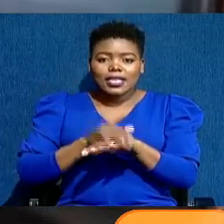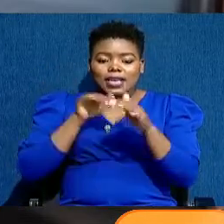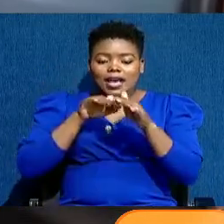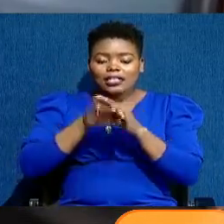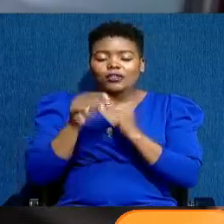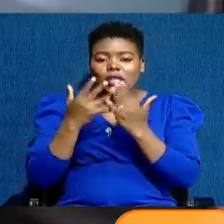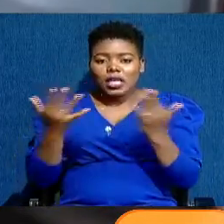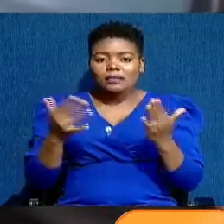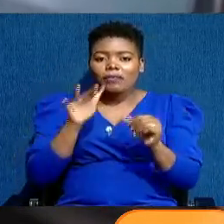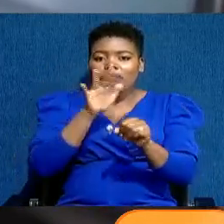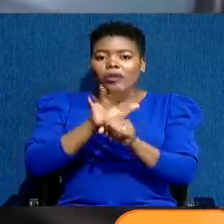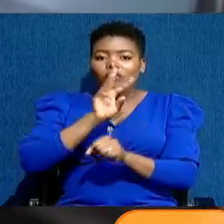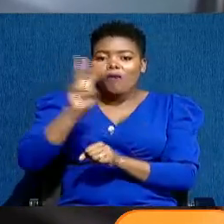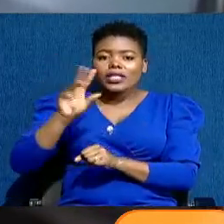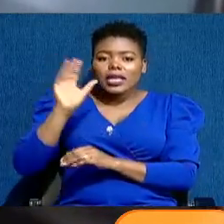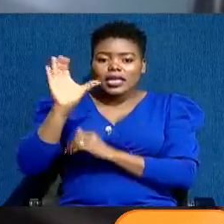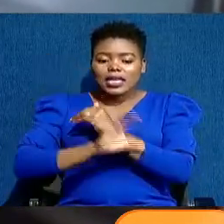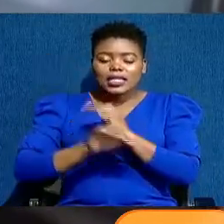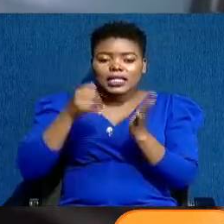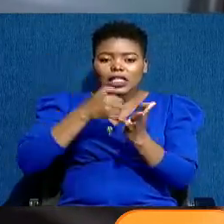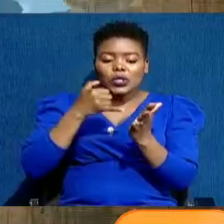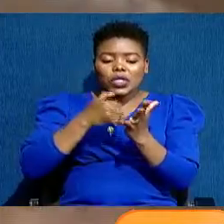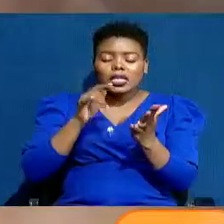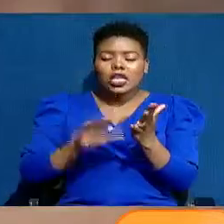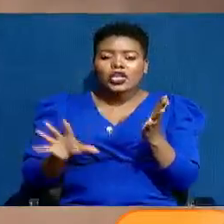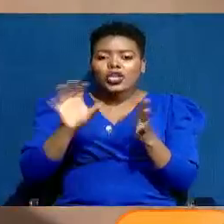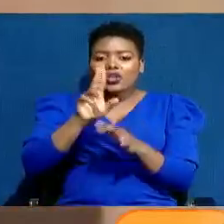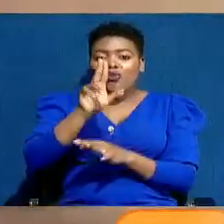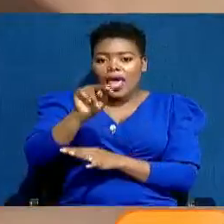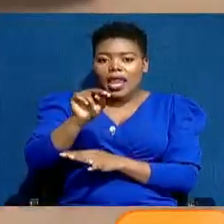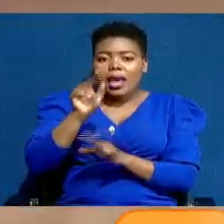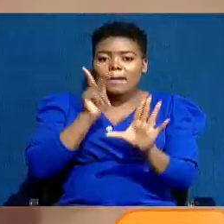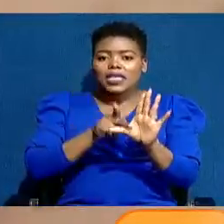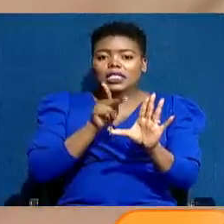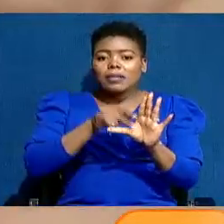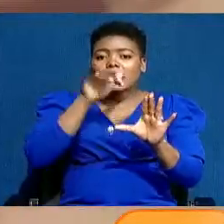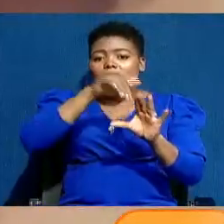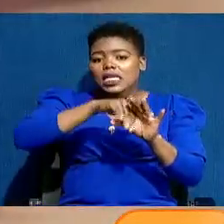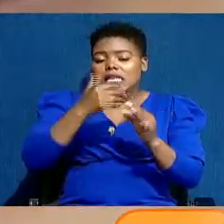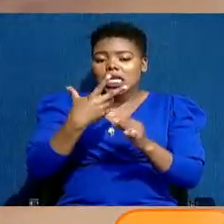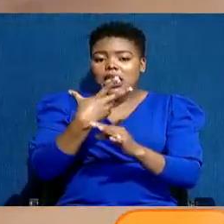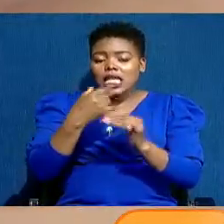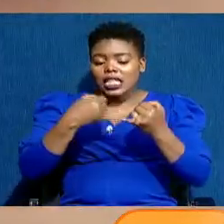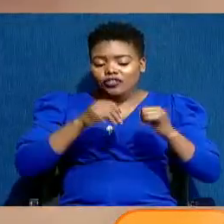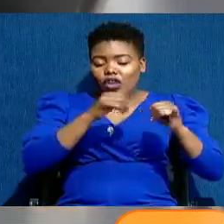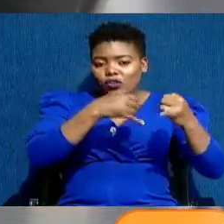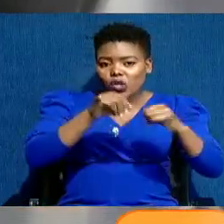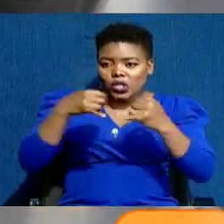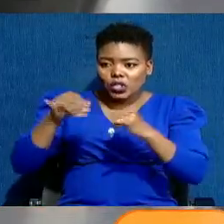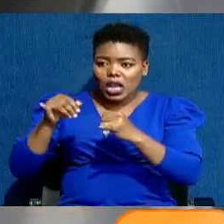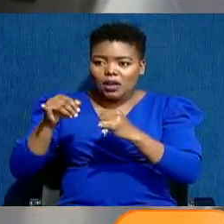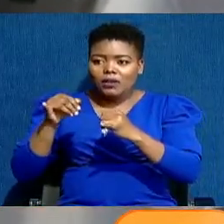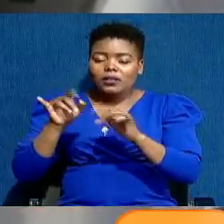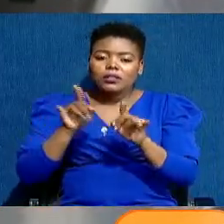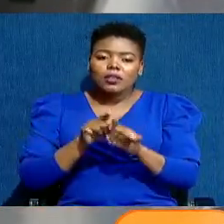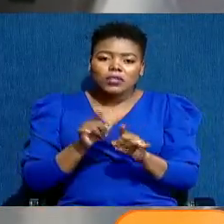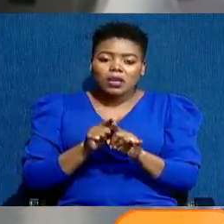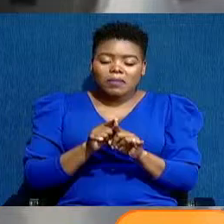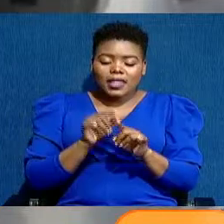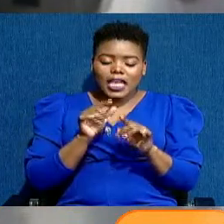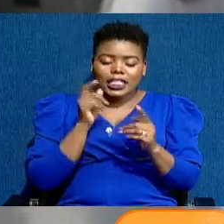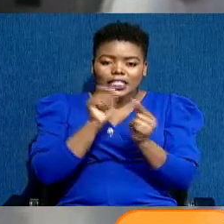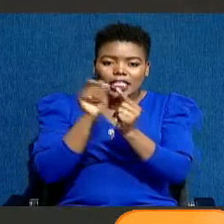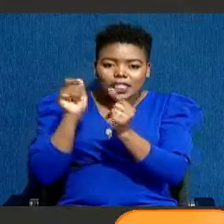product. Several Western countries, including the United States, participated in the clinical trials that covered various age groups